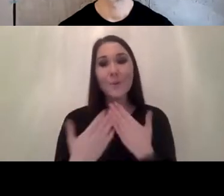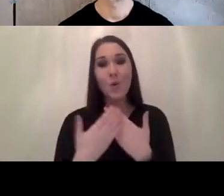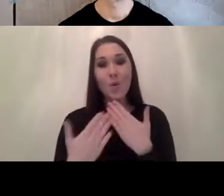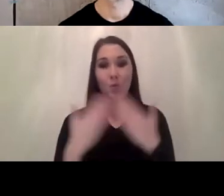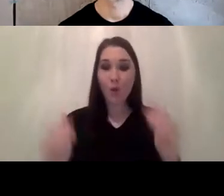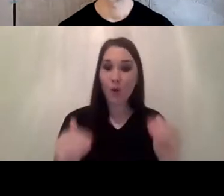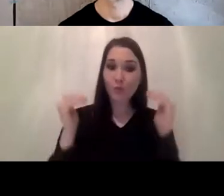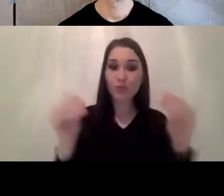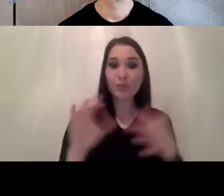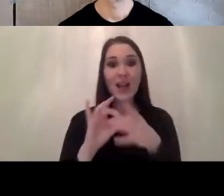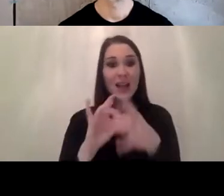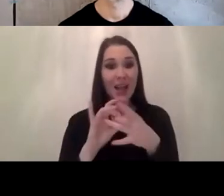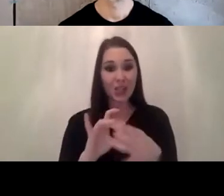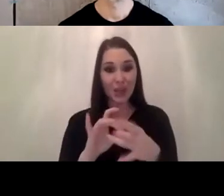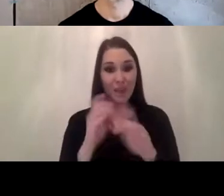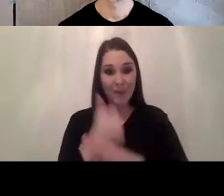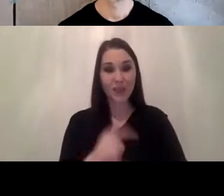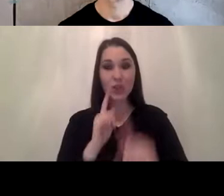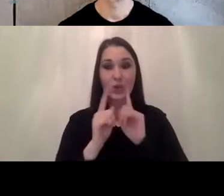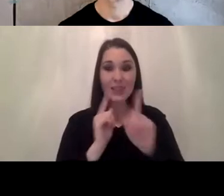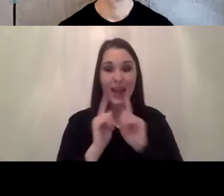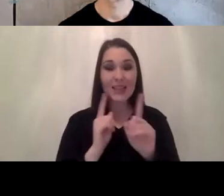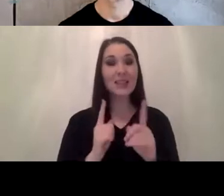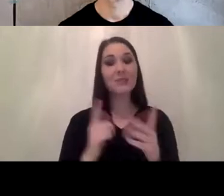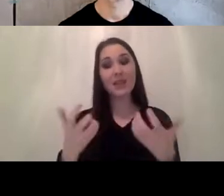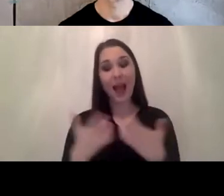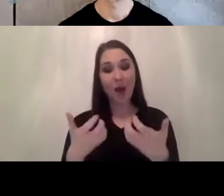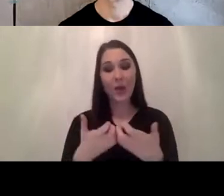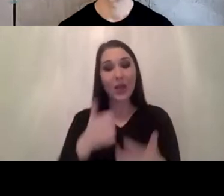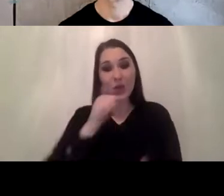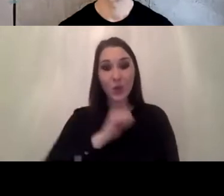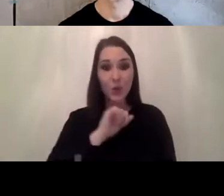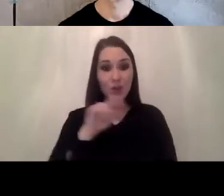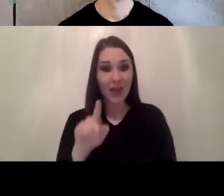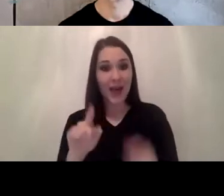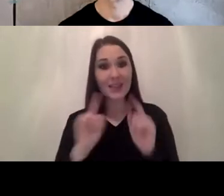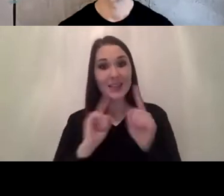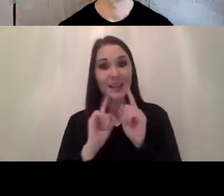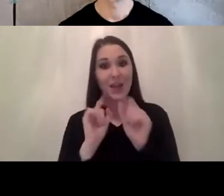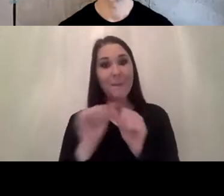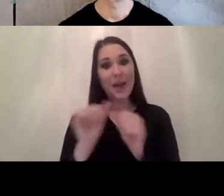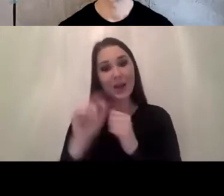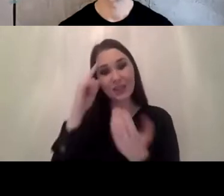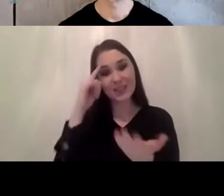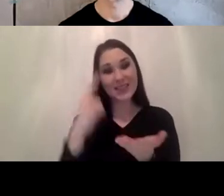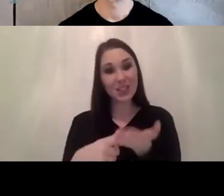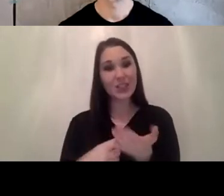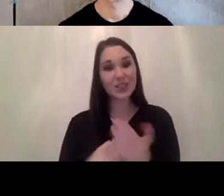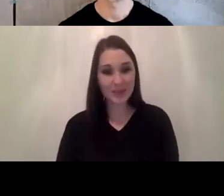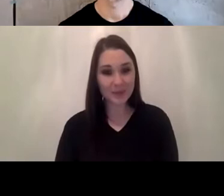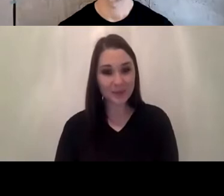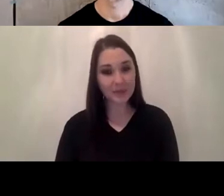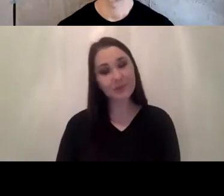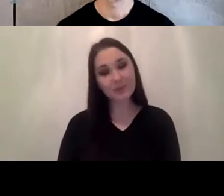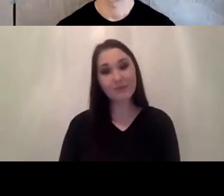that the connection is based on data, and how can we use that data to make better decisions. And similar to that, lots